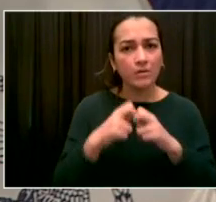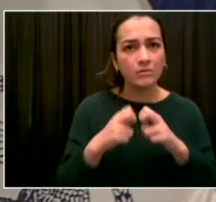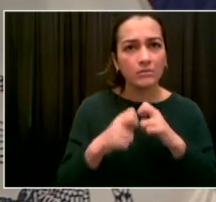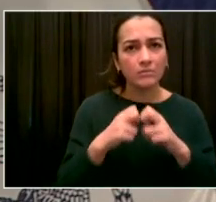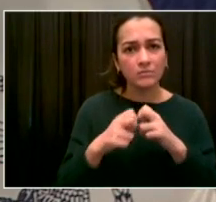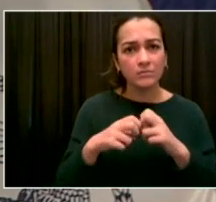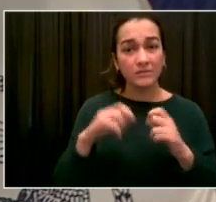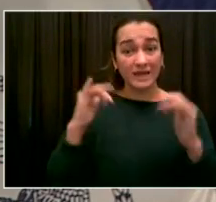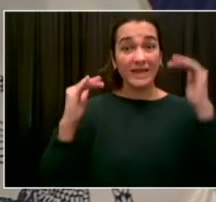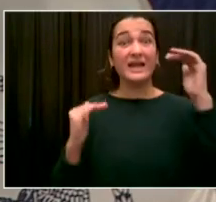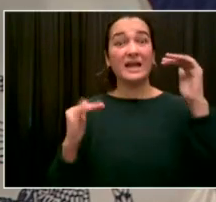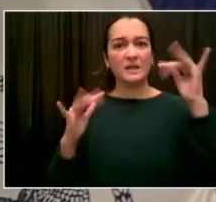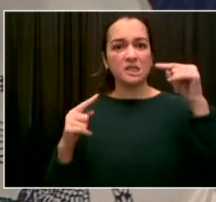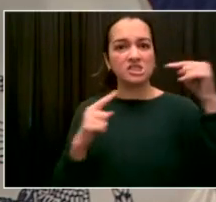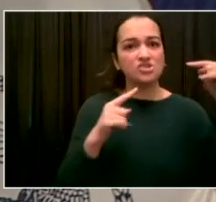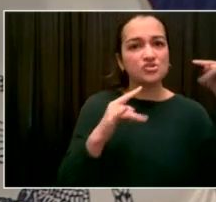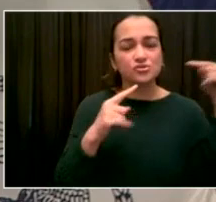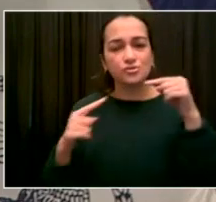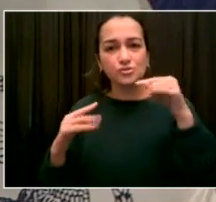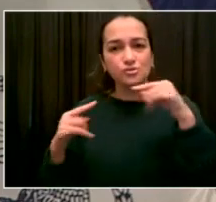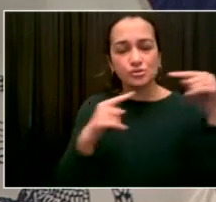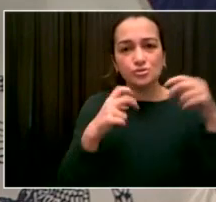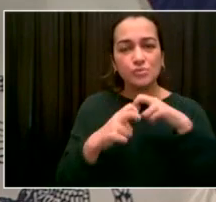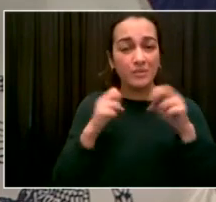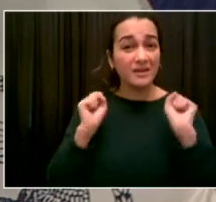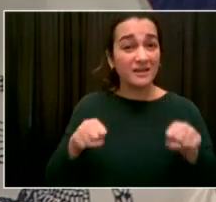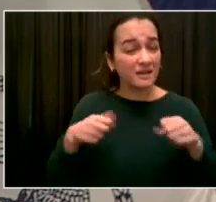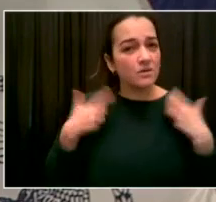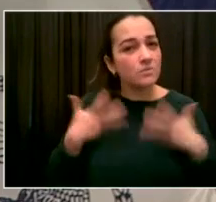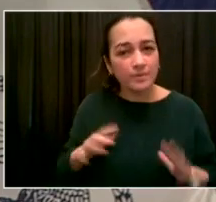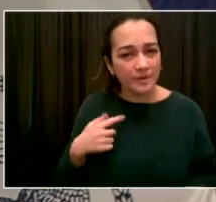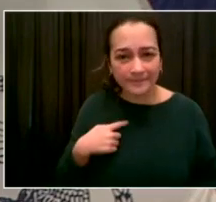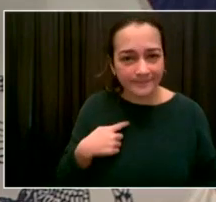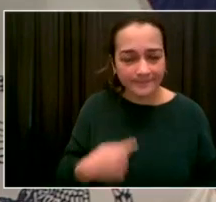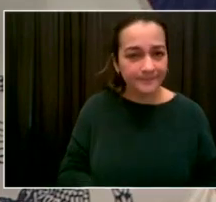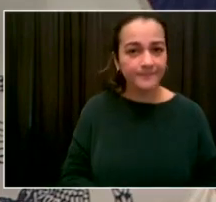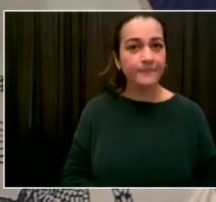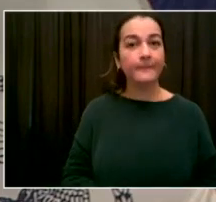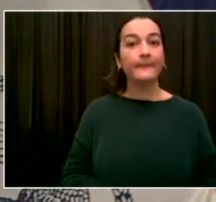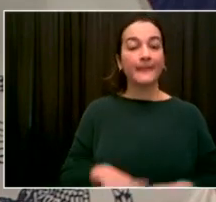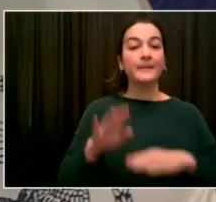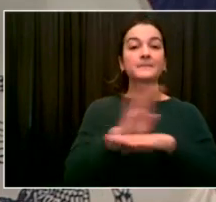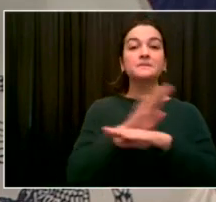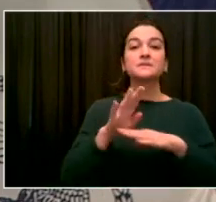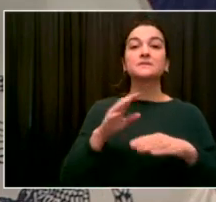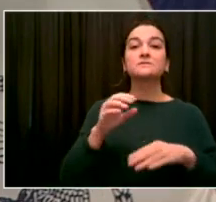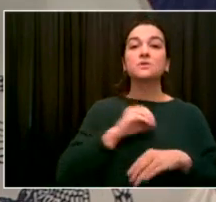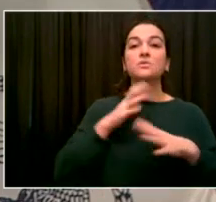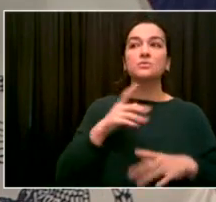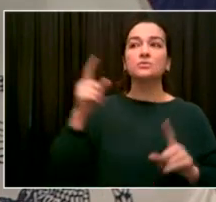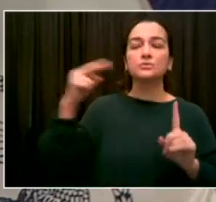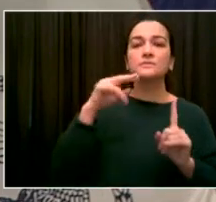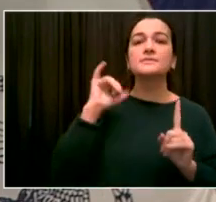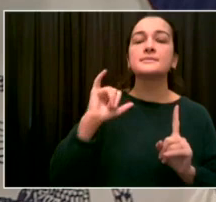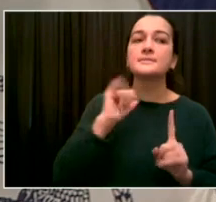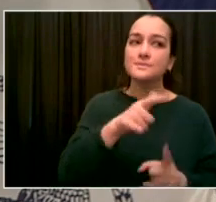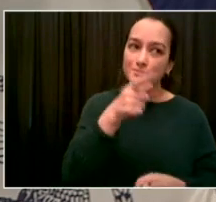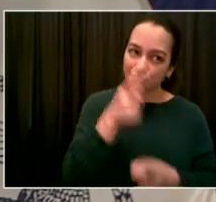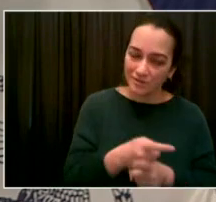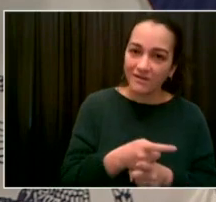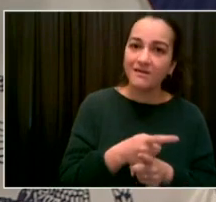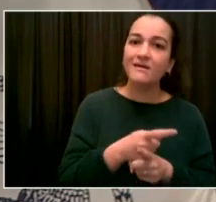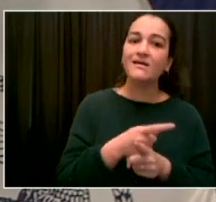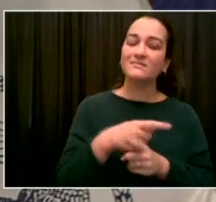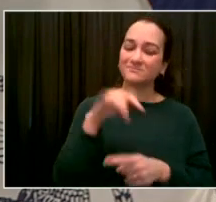leaders hear that, respect it. I think some are put off by it, but I'm not going to change who I am and what I believe we have to do. Also, I believe in taxing the